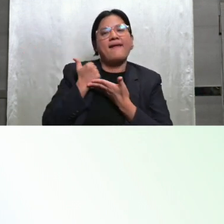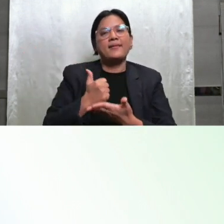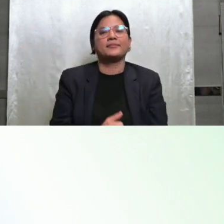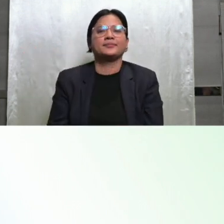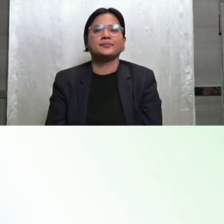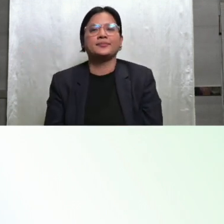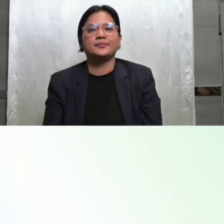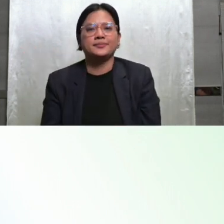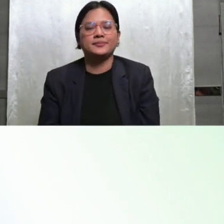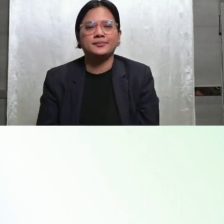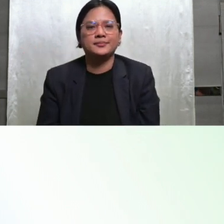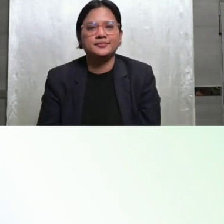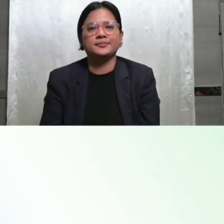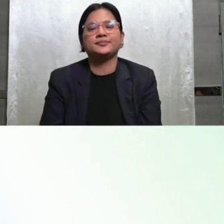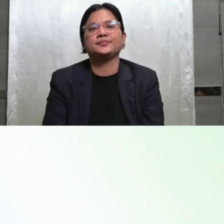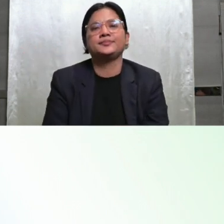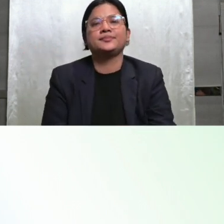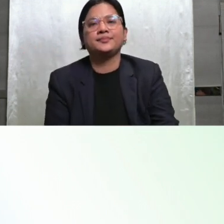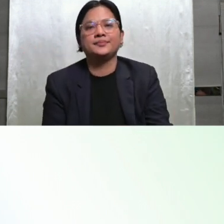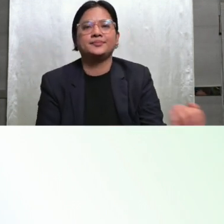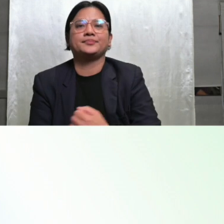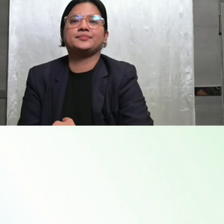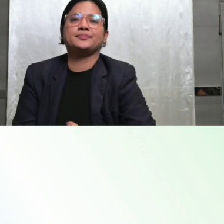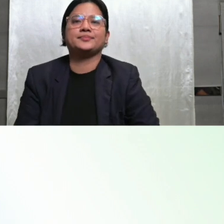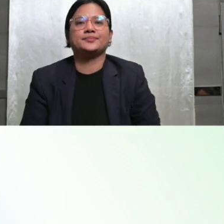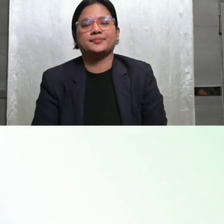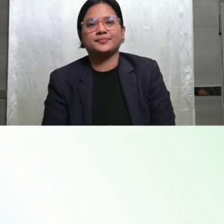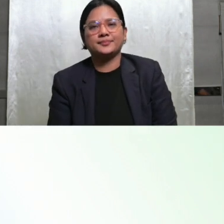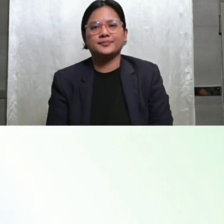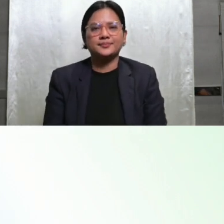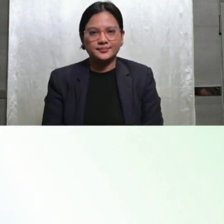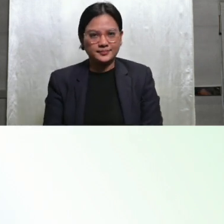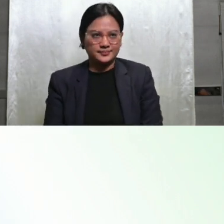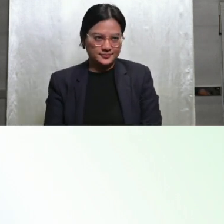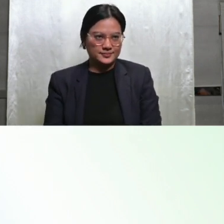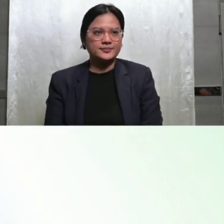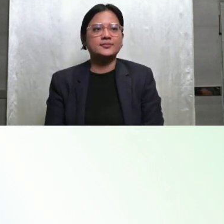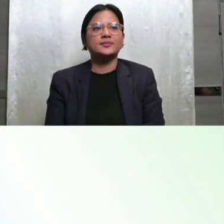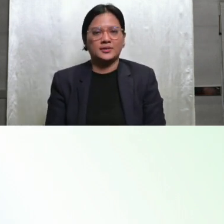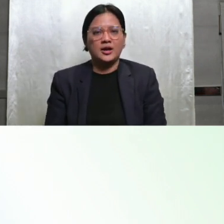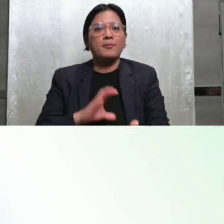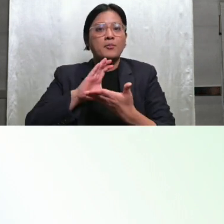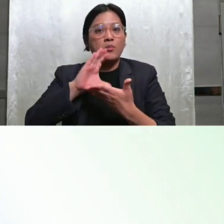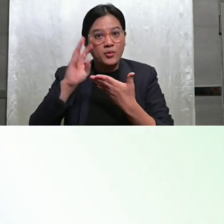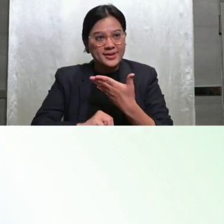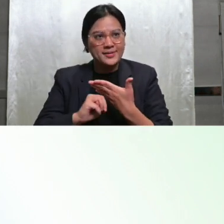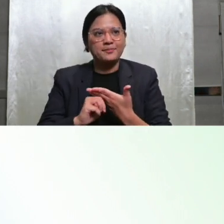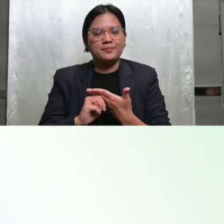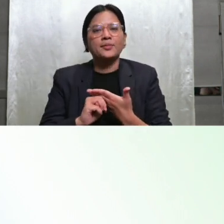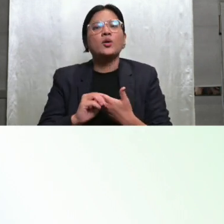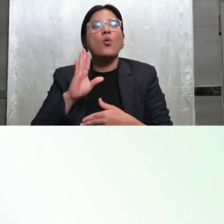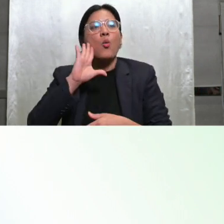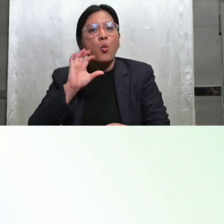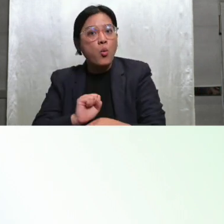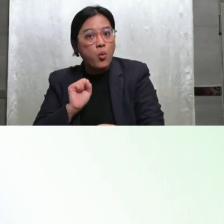Integrated with our learning management system, Courseology. Let's face it, grading can be overwhelming. Piles of assignments, complex code,